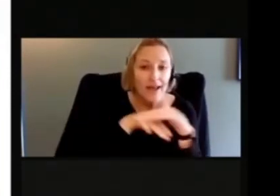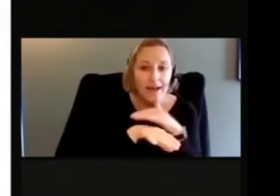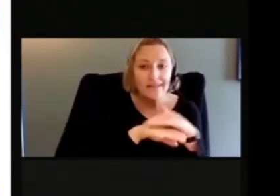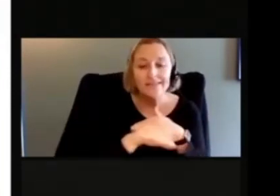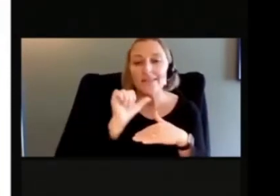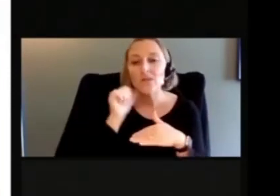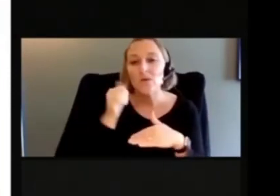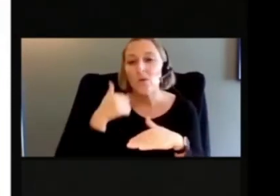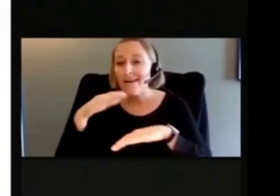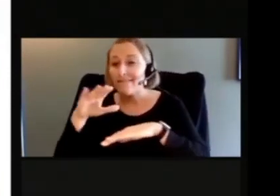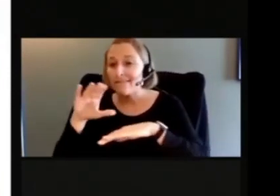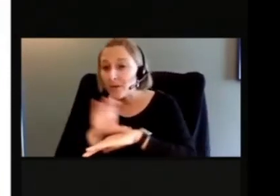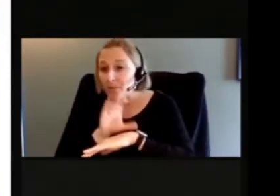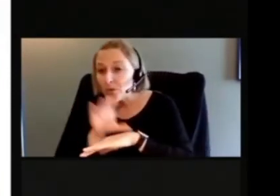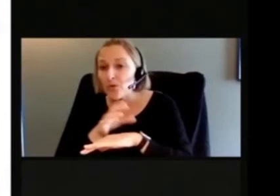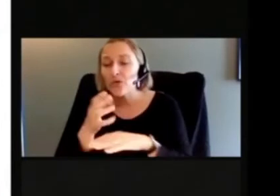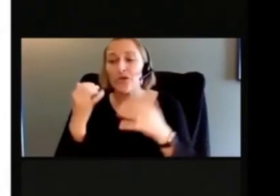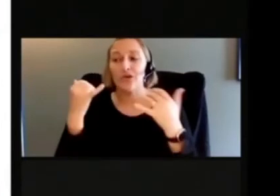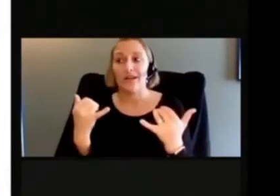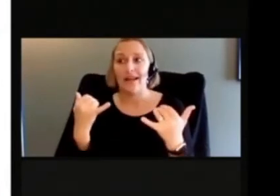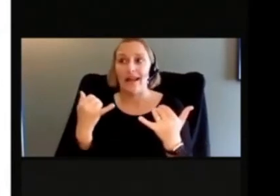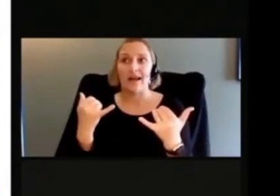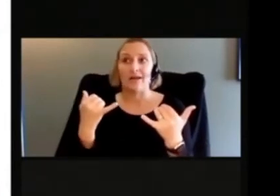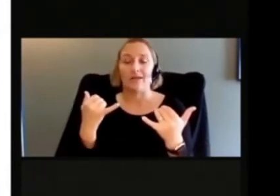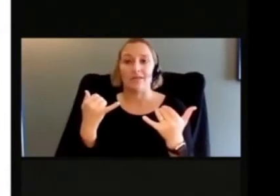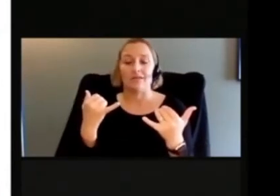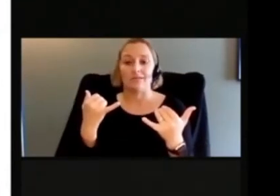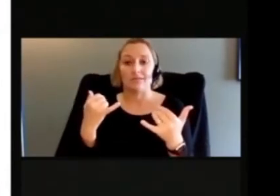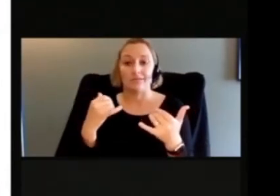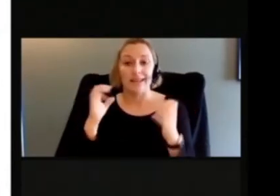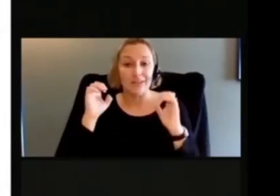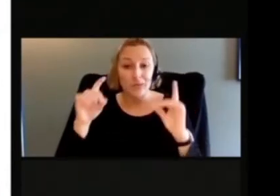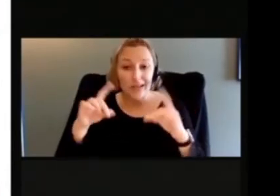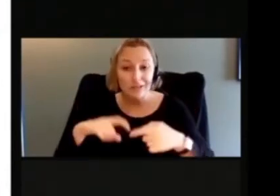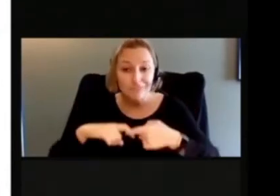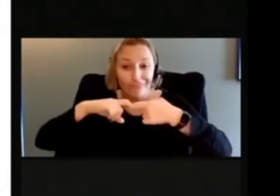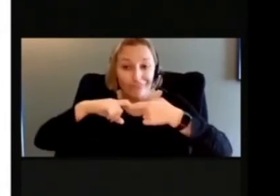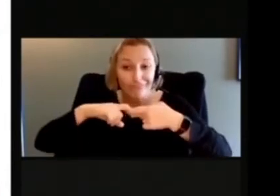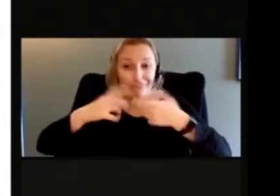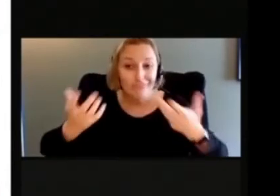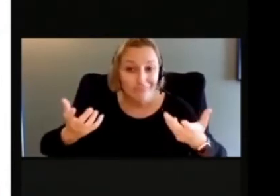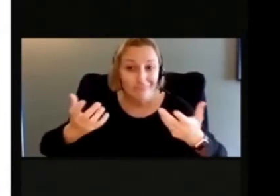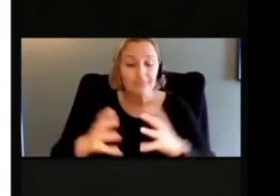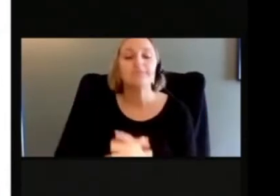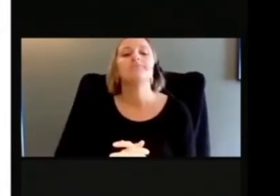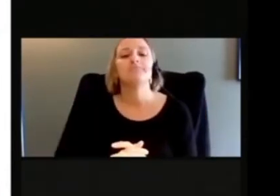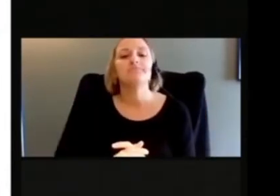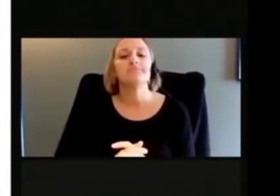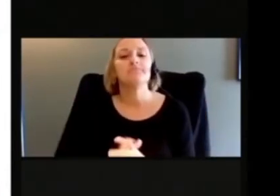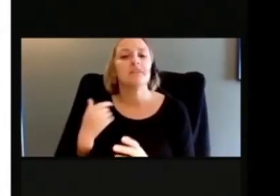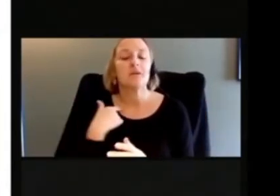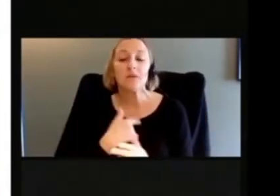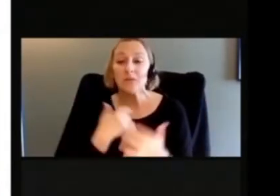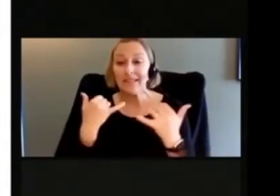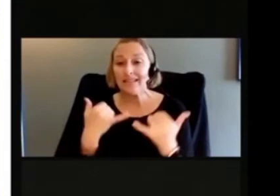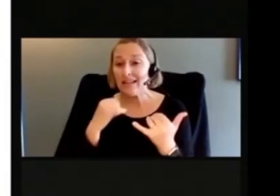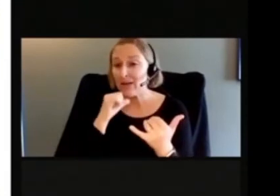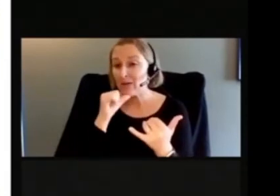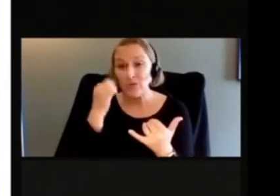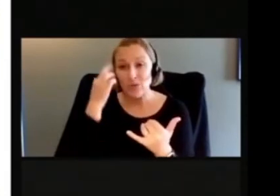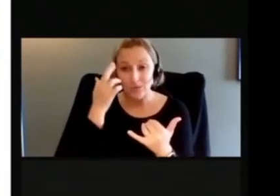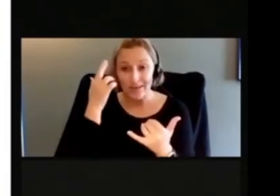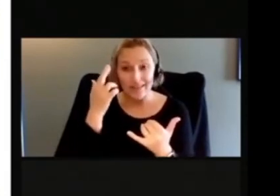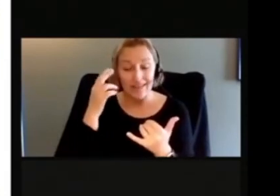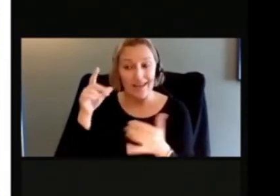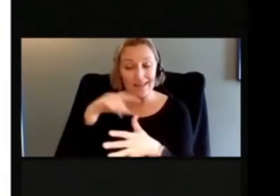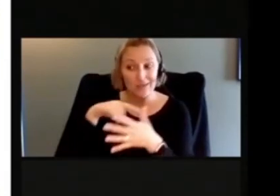for their educational attainment? And we don't know the outcomes of being left behind, so to